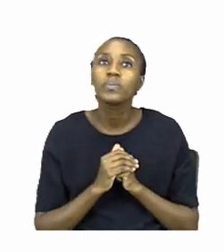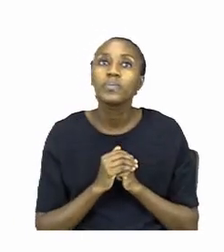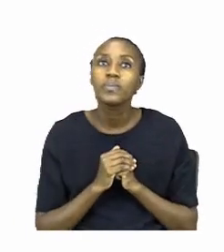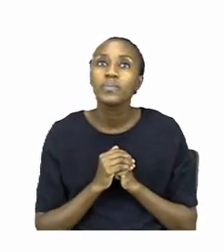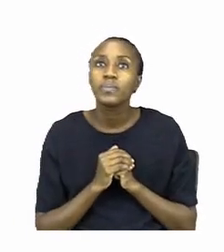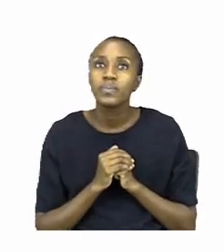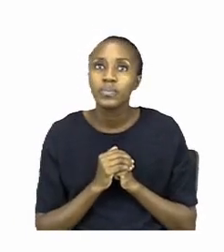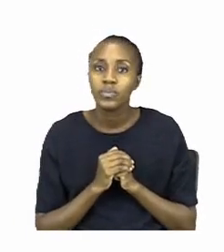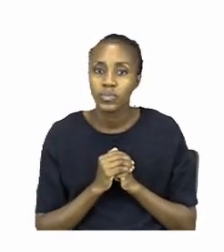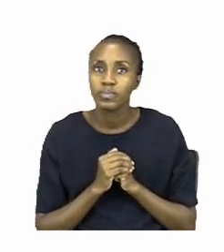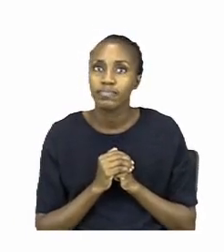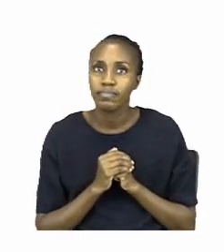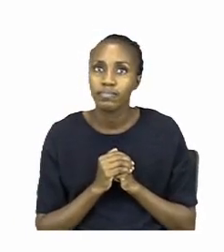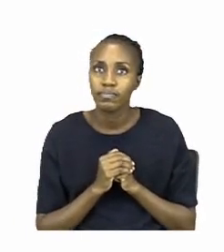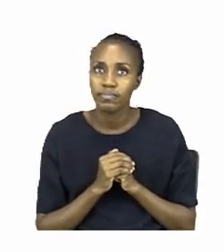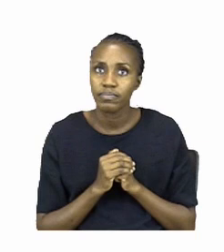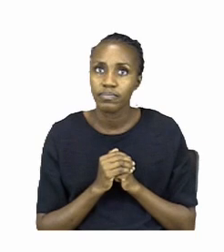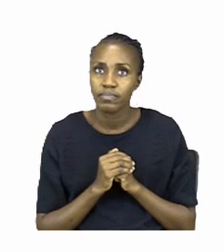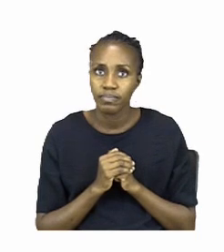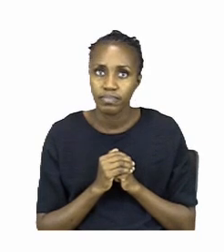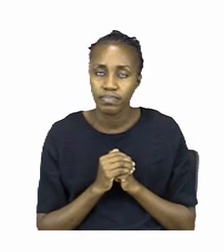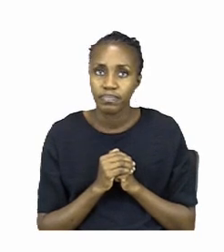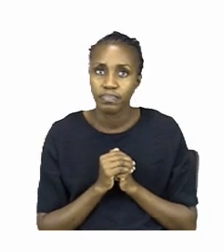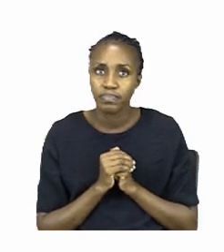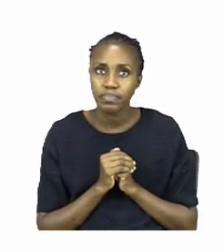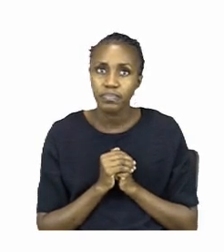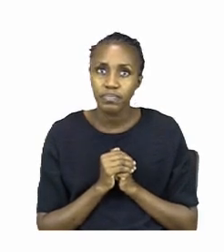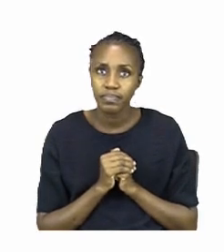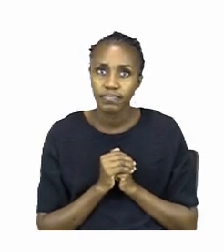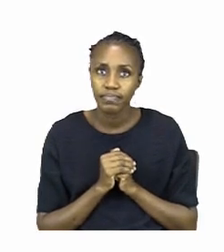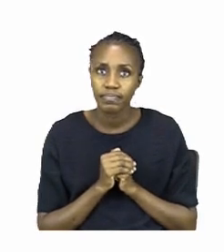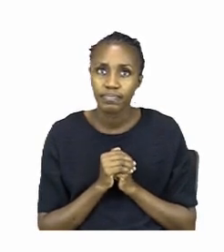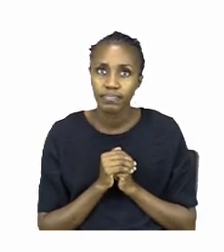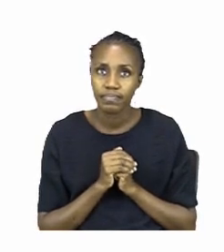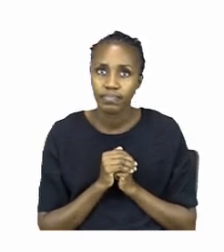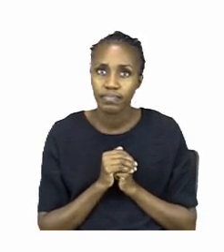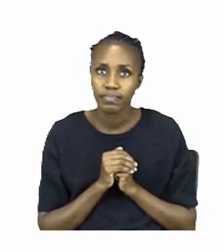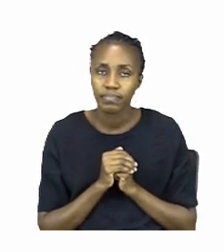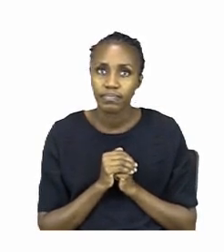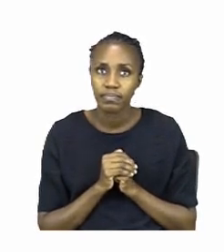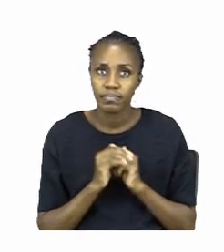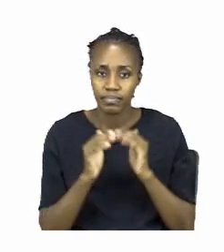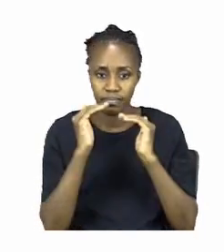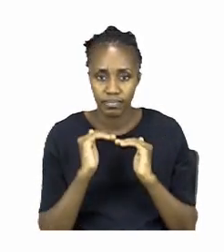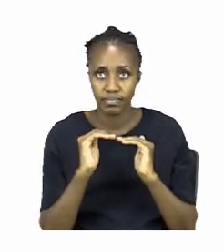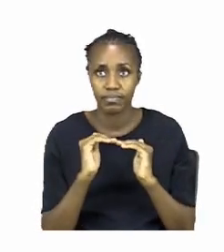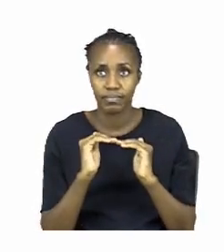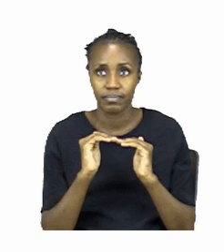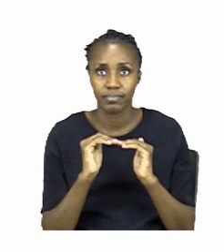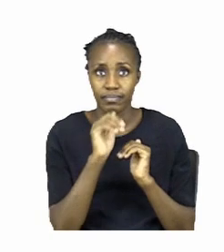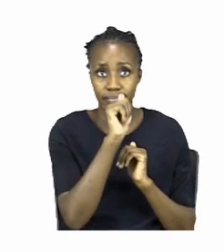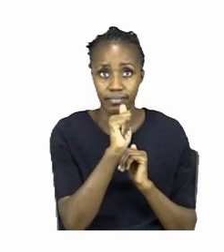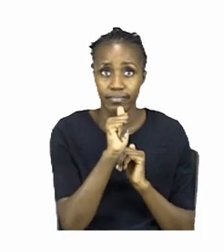in this case, walk will get an S at the end. Now let's quickly have a look at